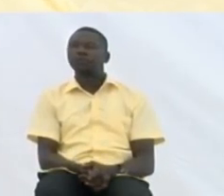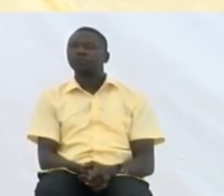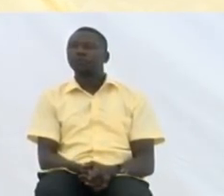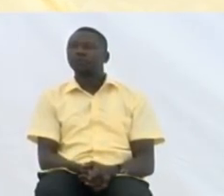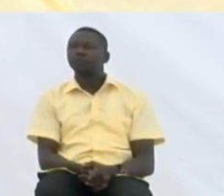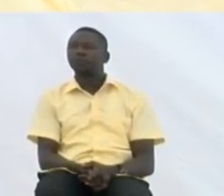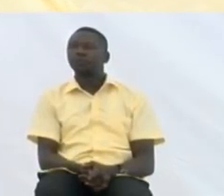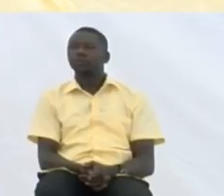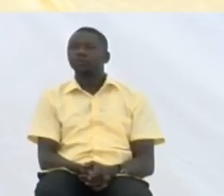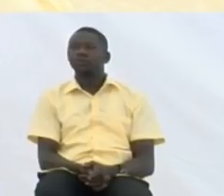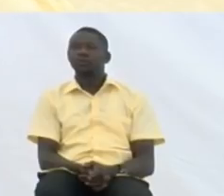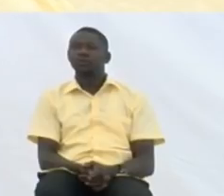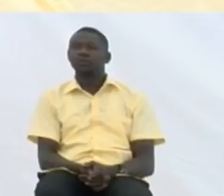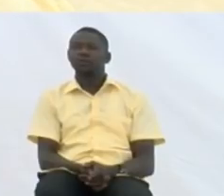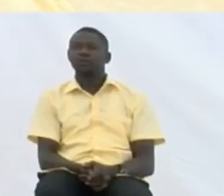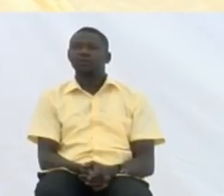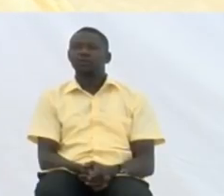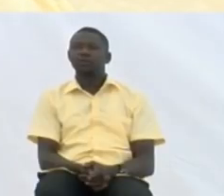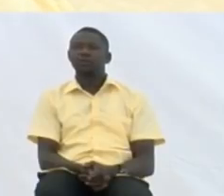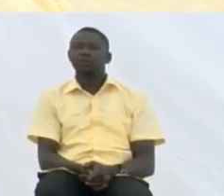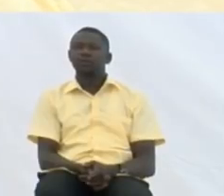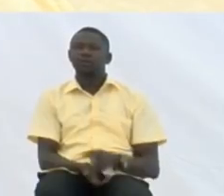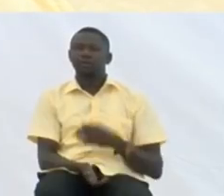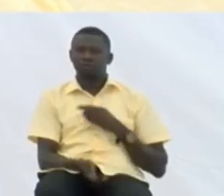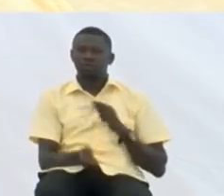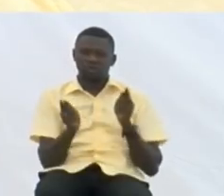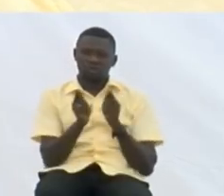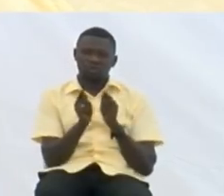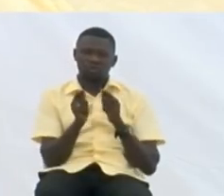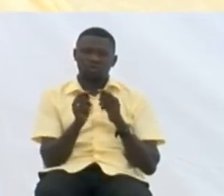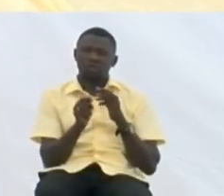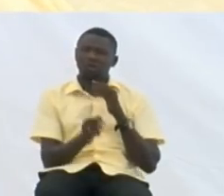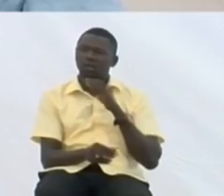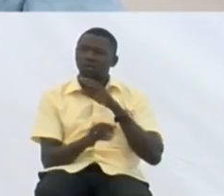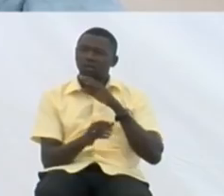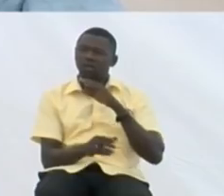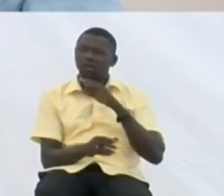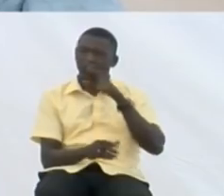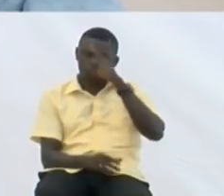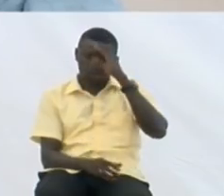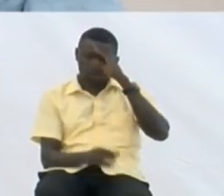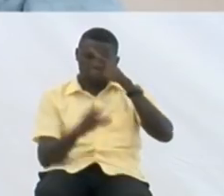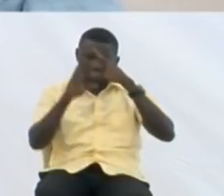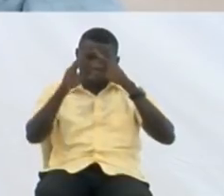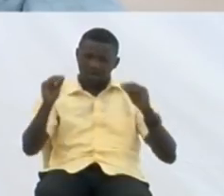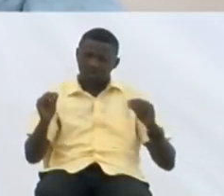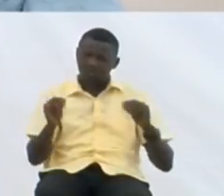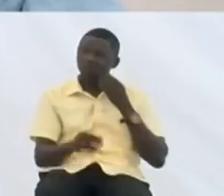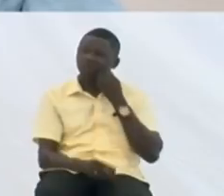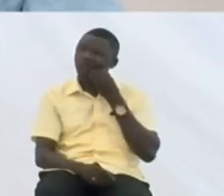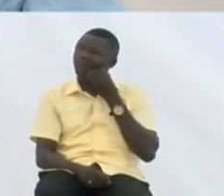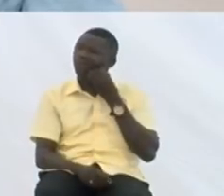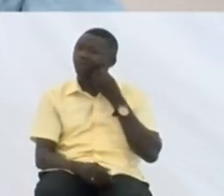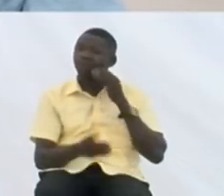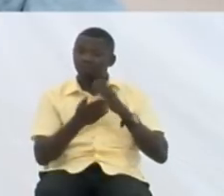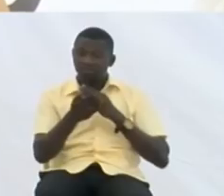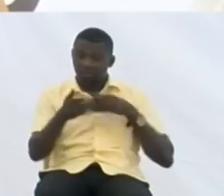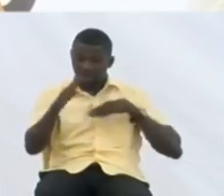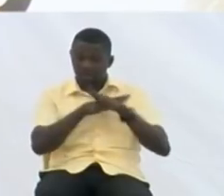There was a little house. Before you get into the house, were you ordered to do